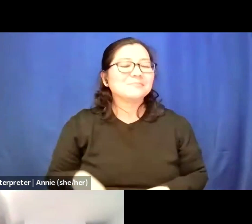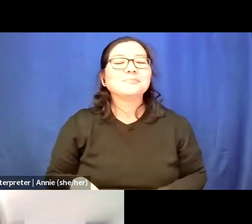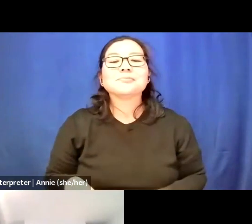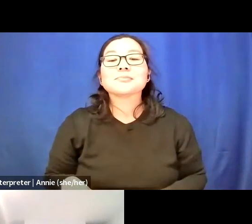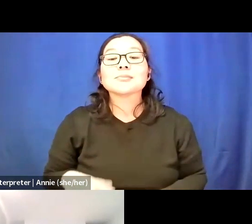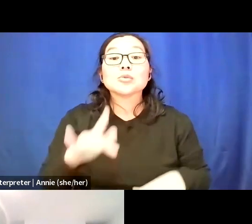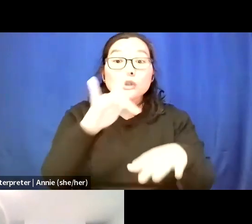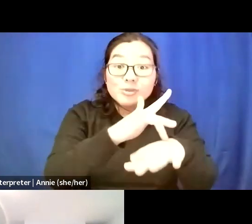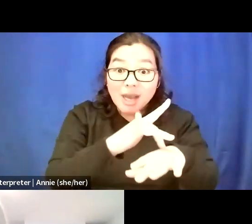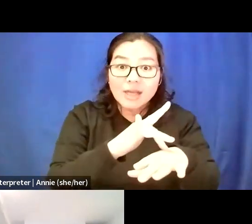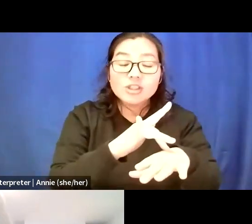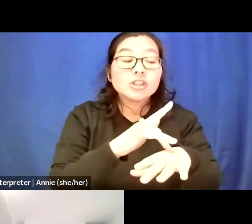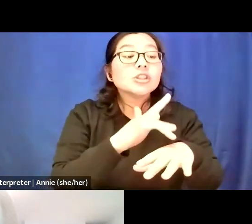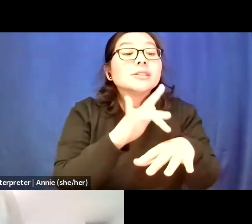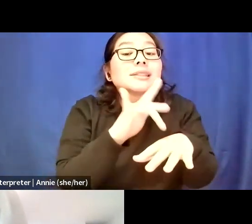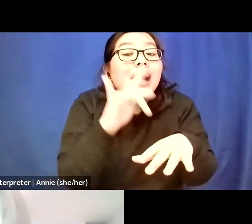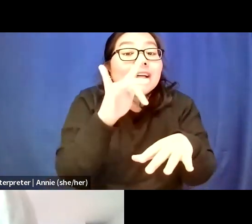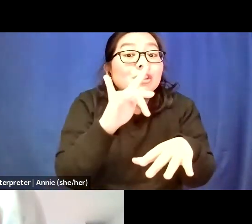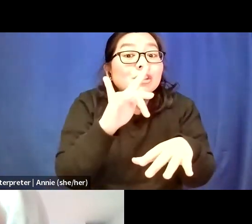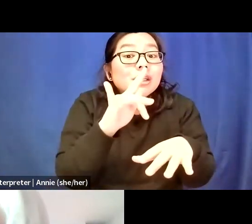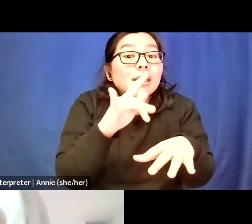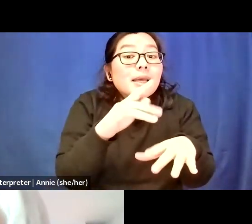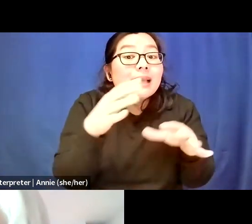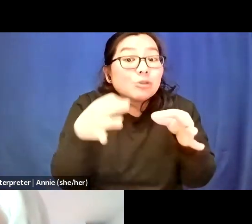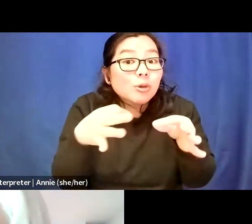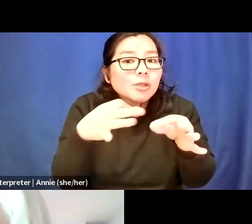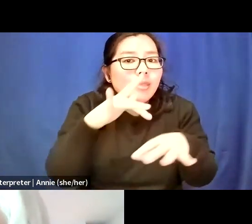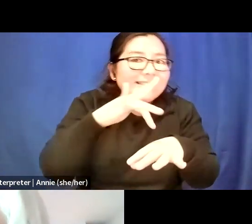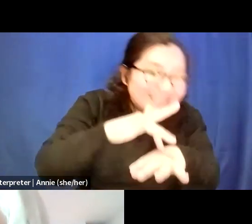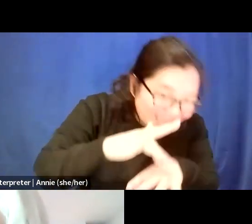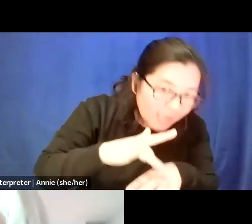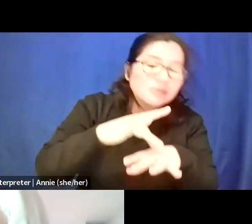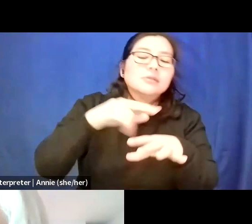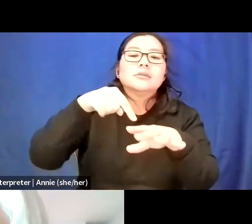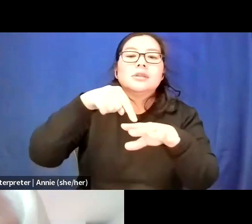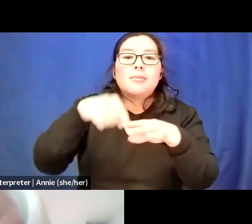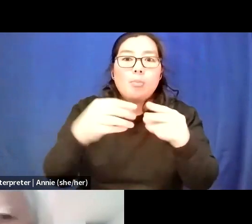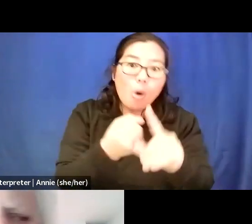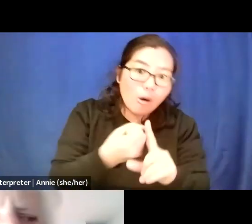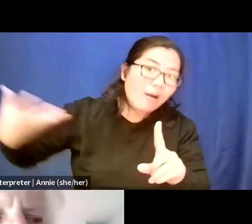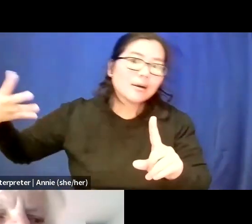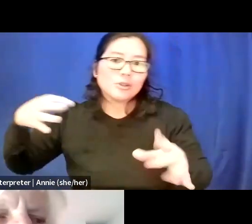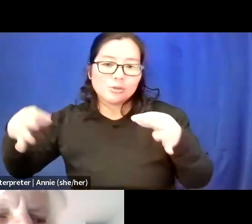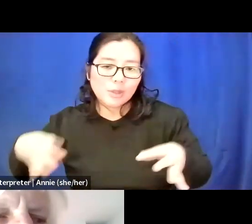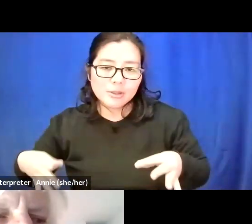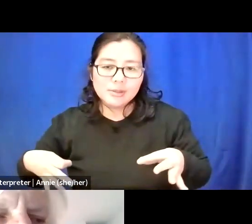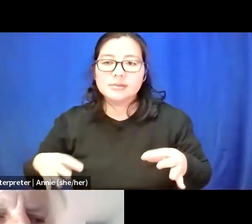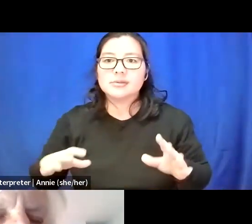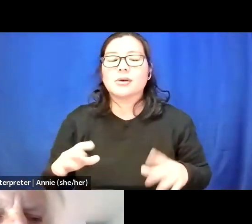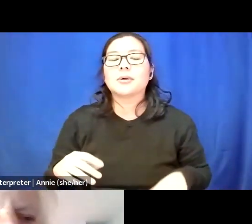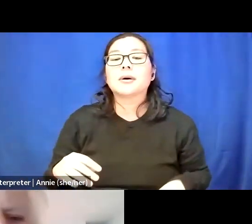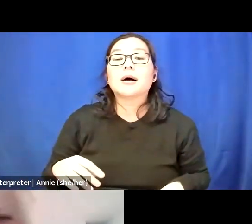touch harder and you get more description. But one element that I think a lot about with